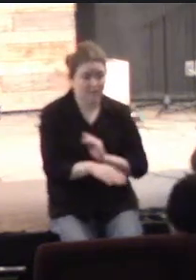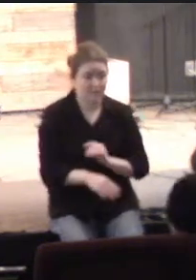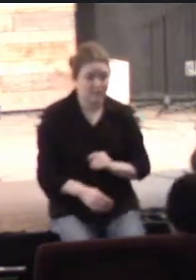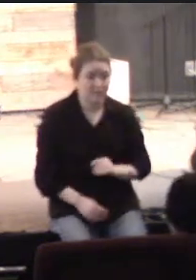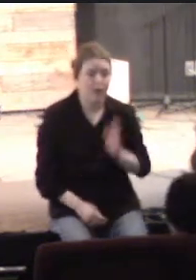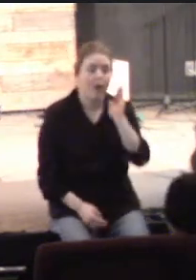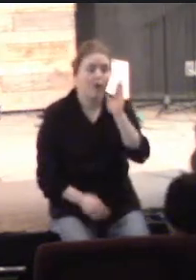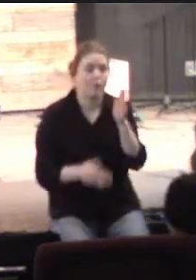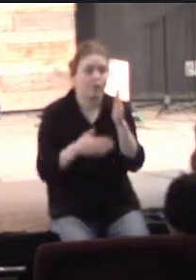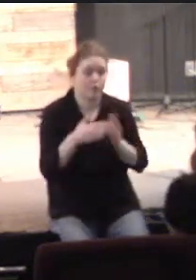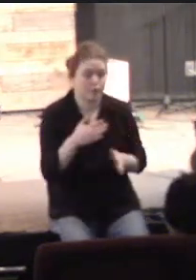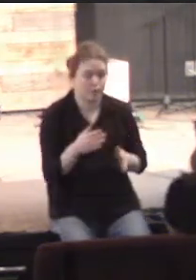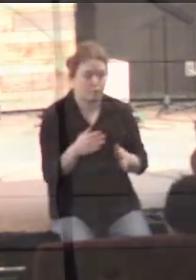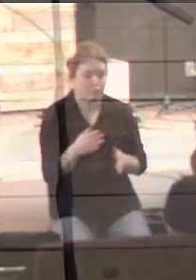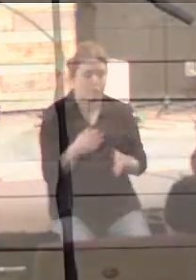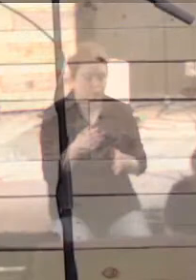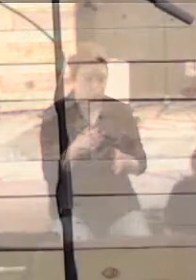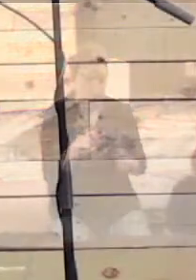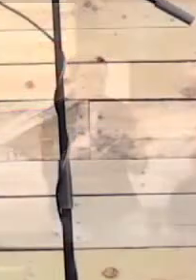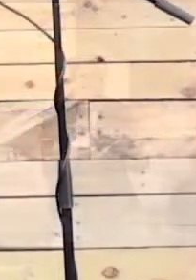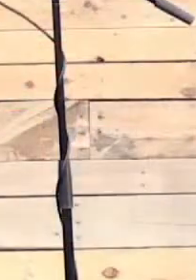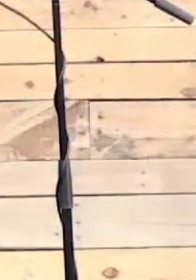I'll close with this.